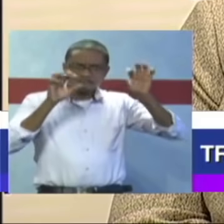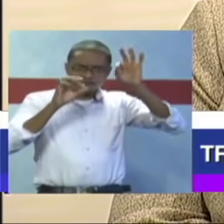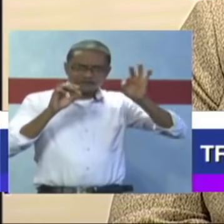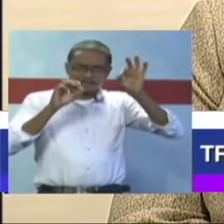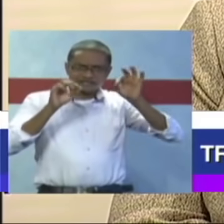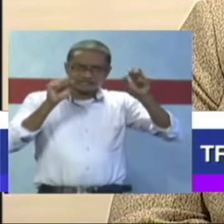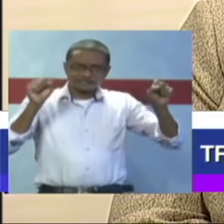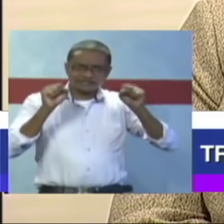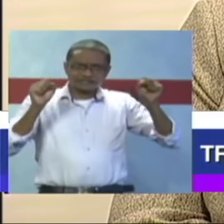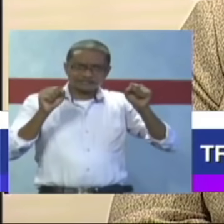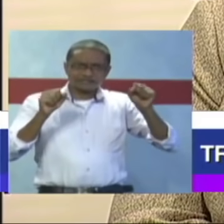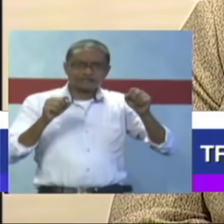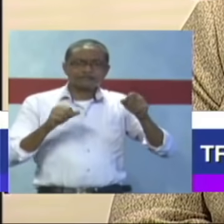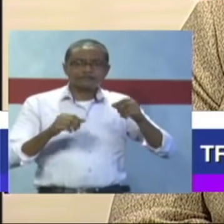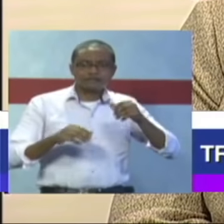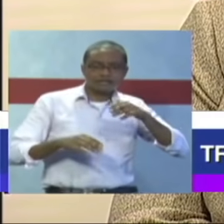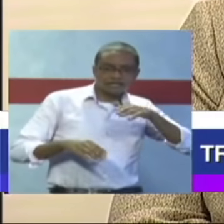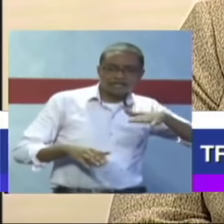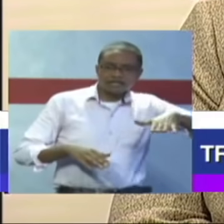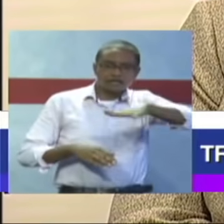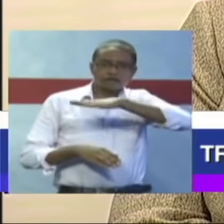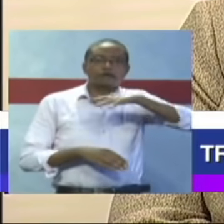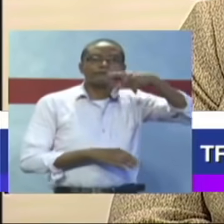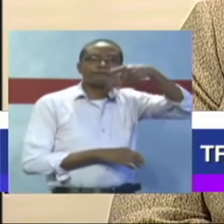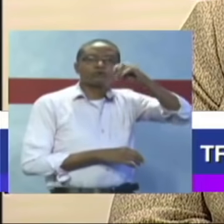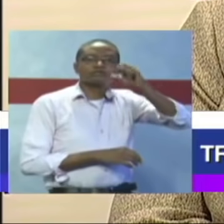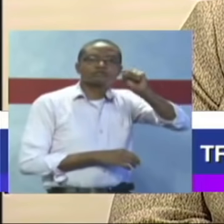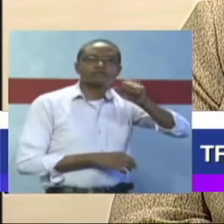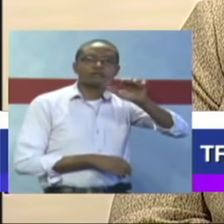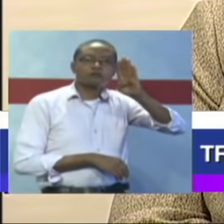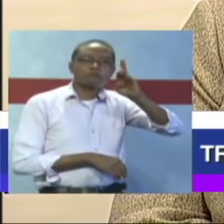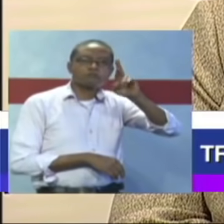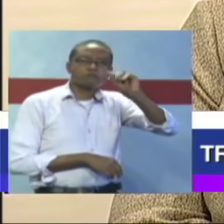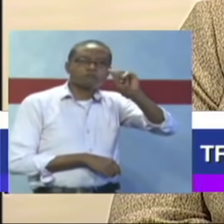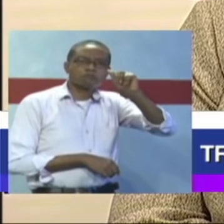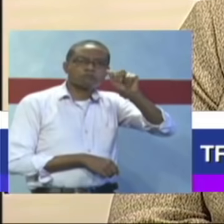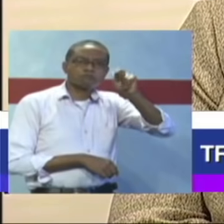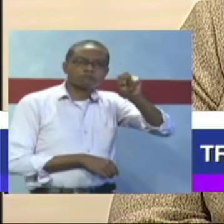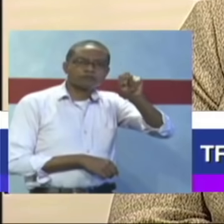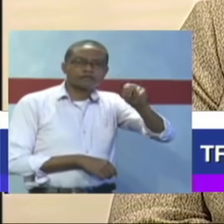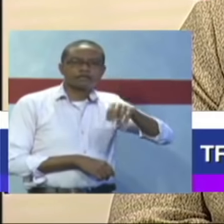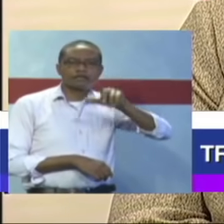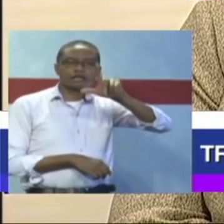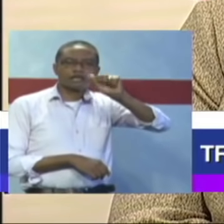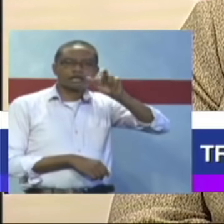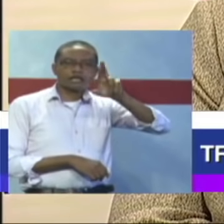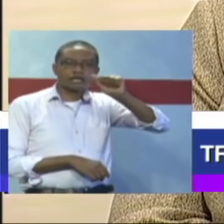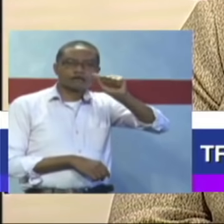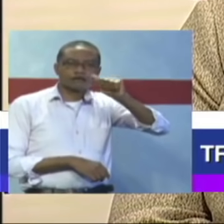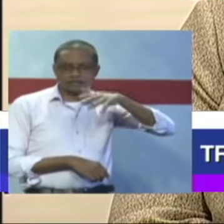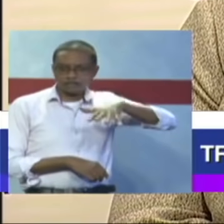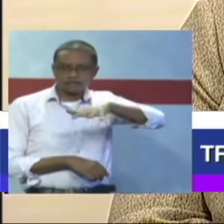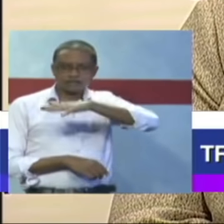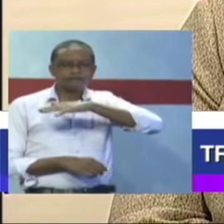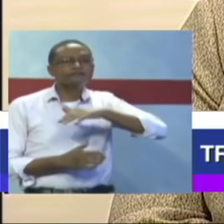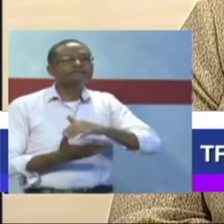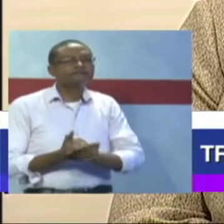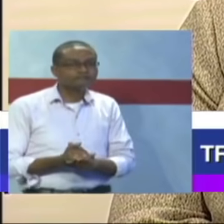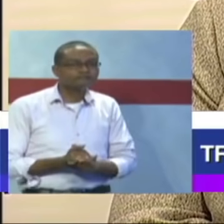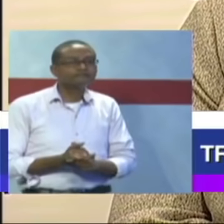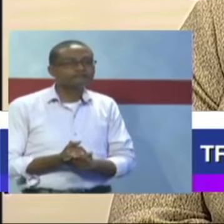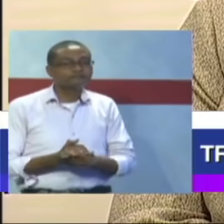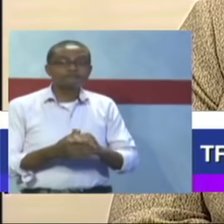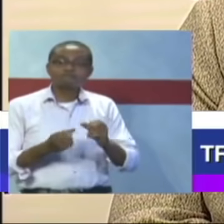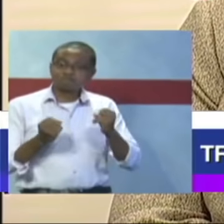would have vaccinated 251 persons, and we were quite pleased with that number, because this means 251 persons